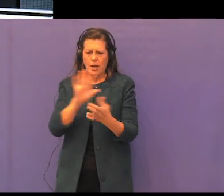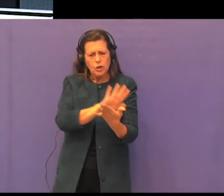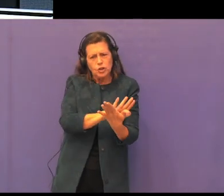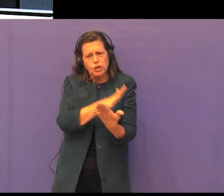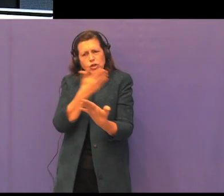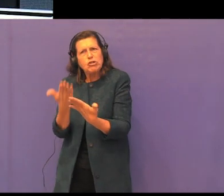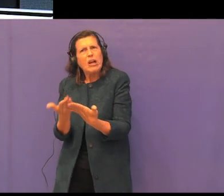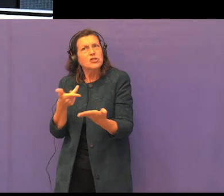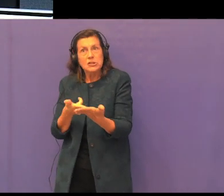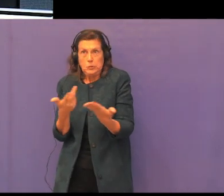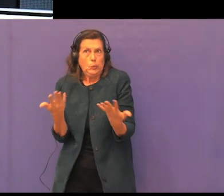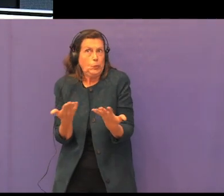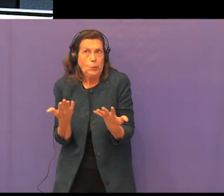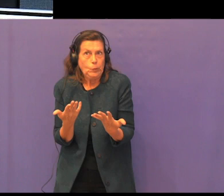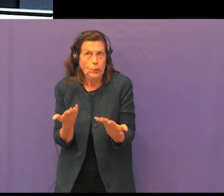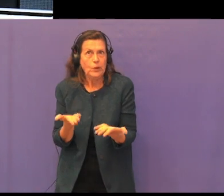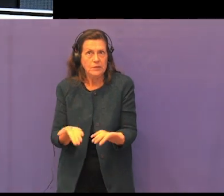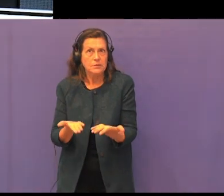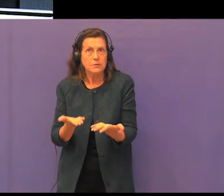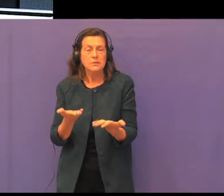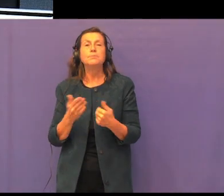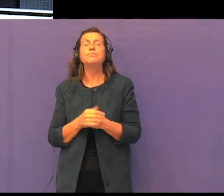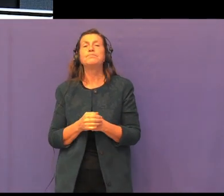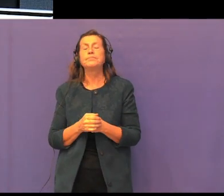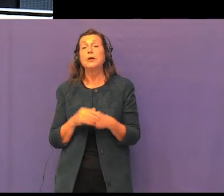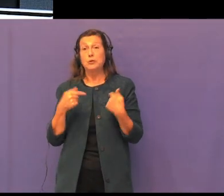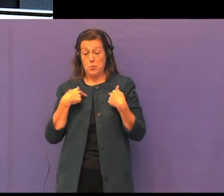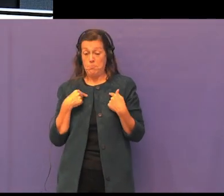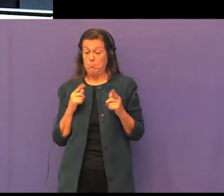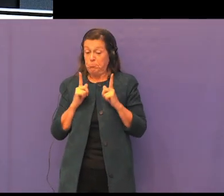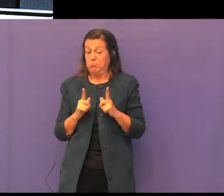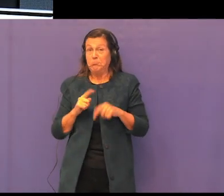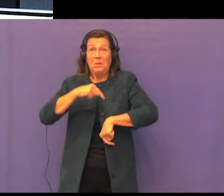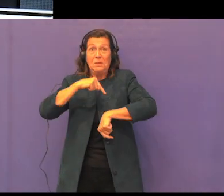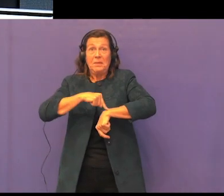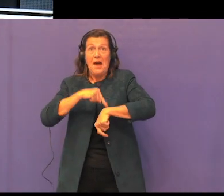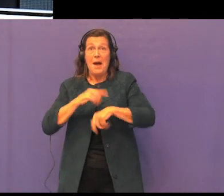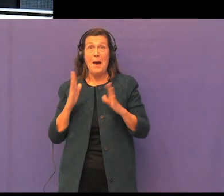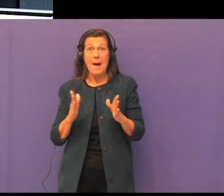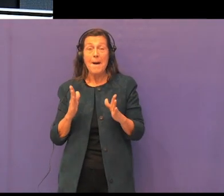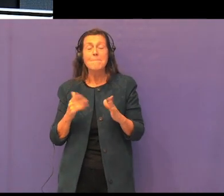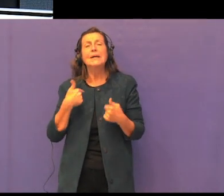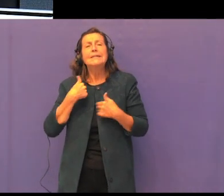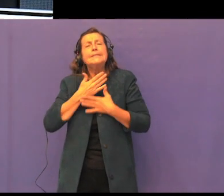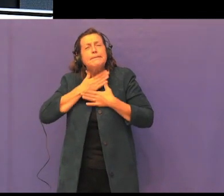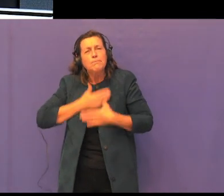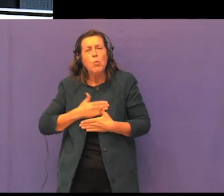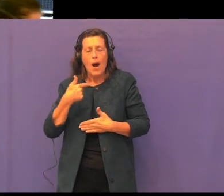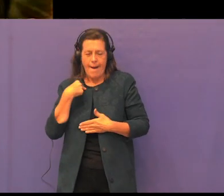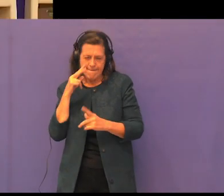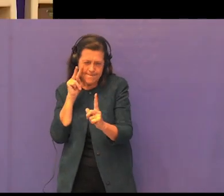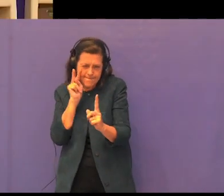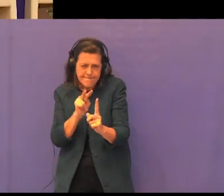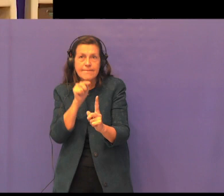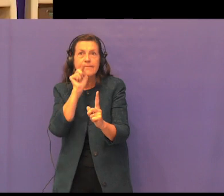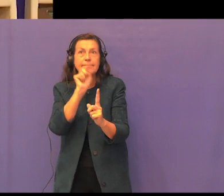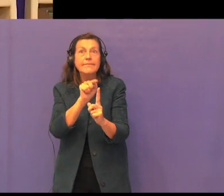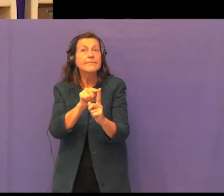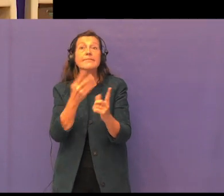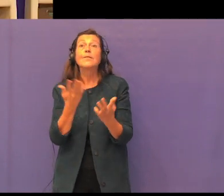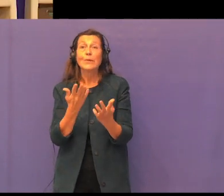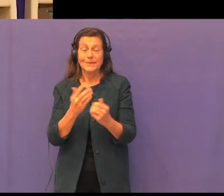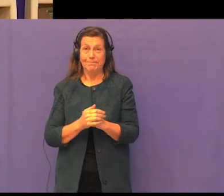this morning is to look at some of the elements of that context. And I'm going to look